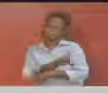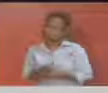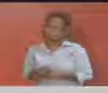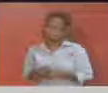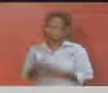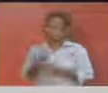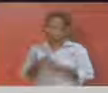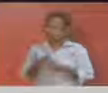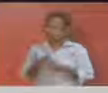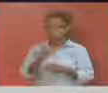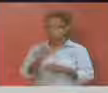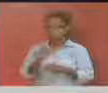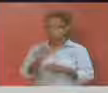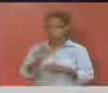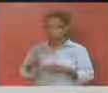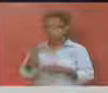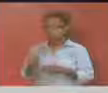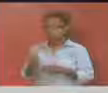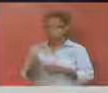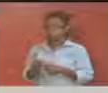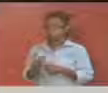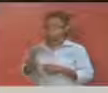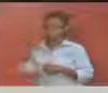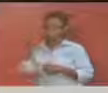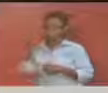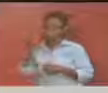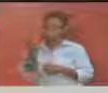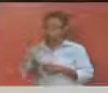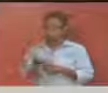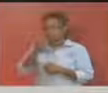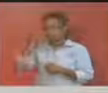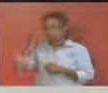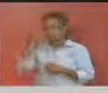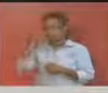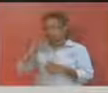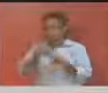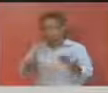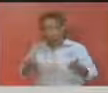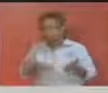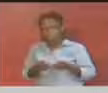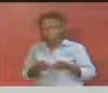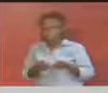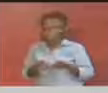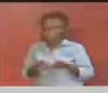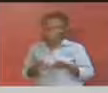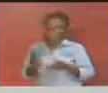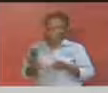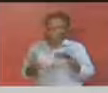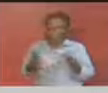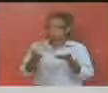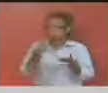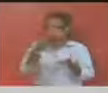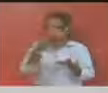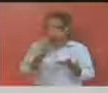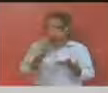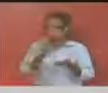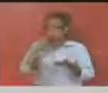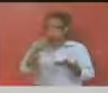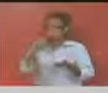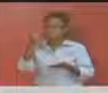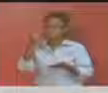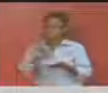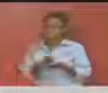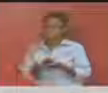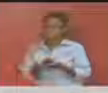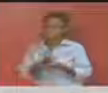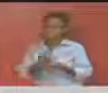batches manufactured in Europe. But to date, there is no link, and that is good. But could you